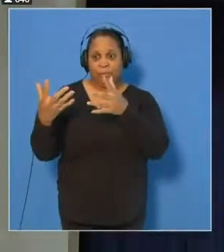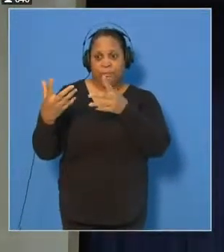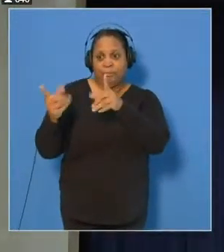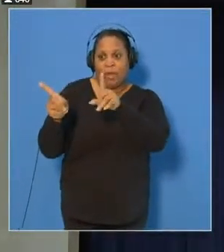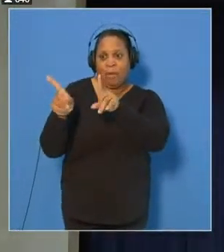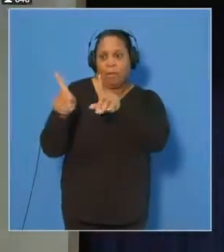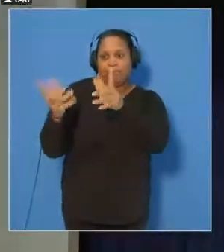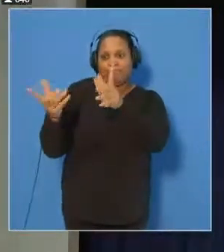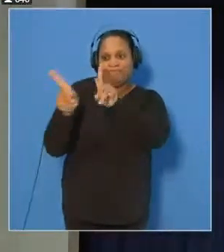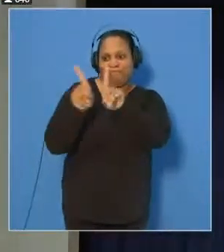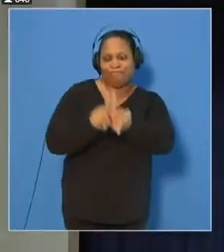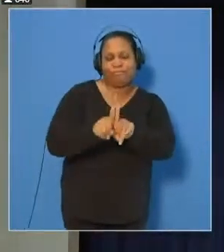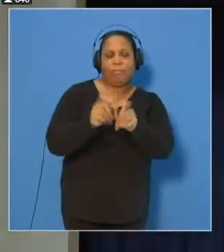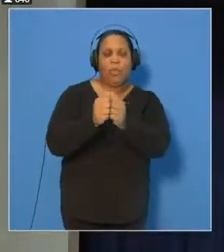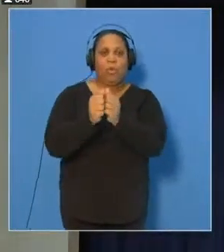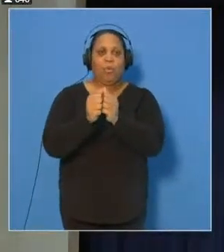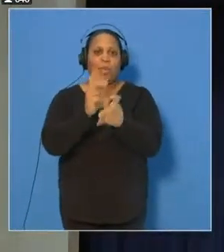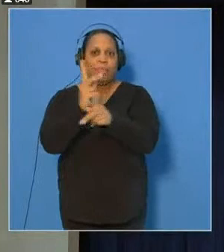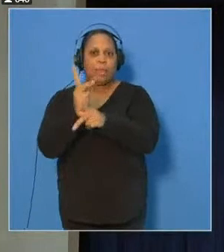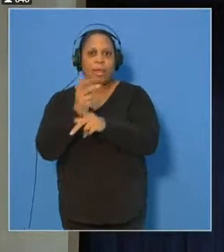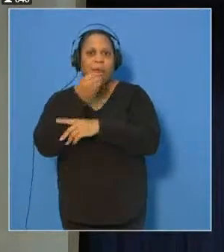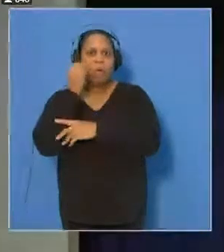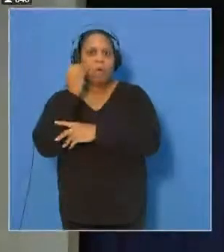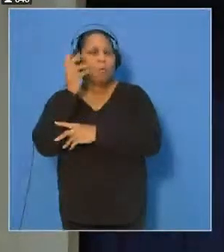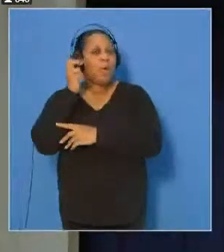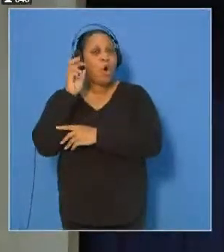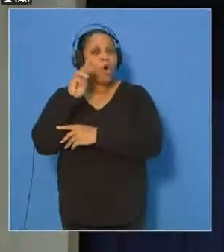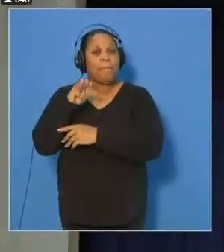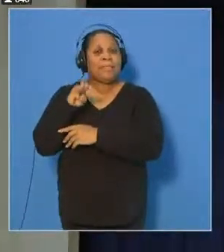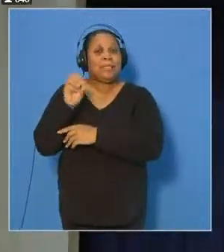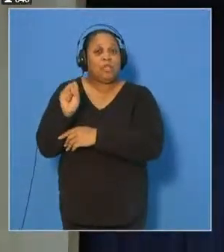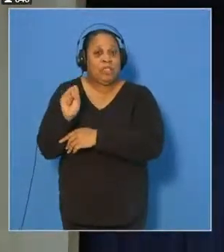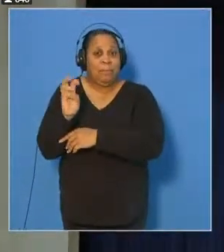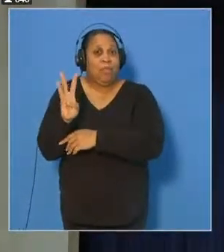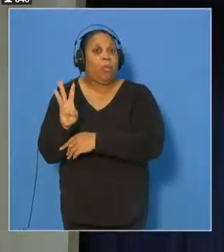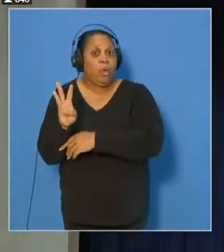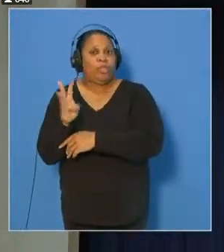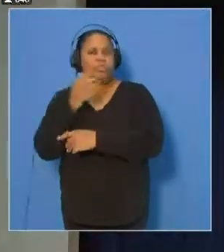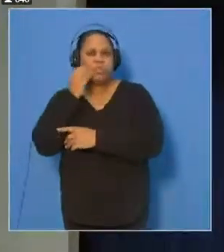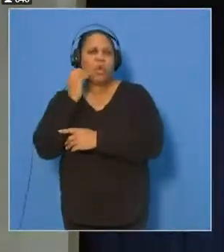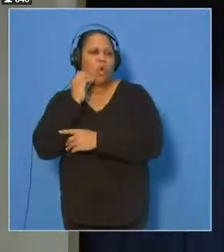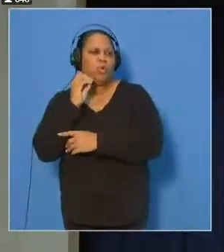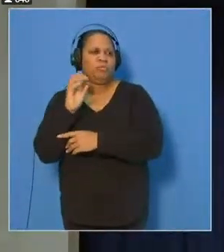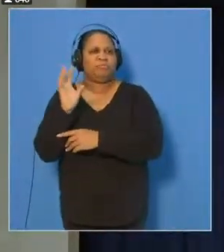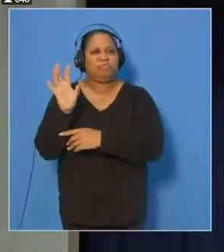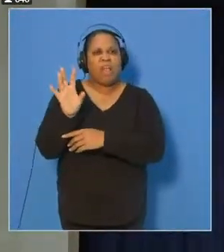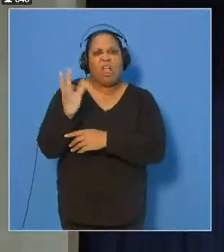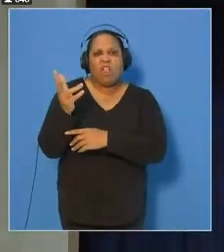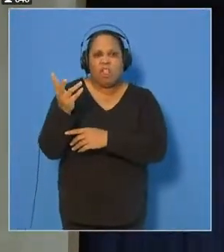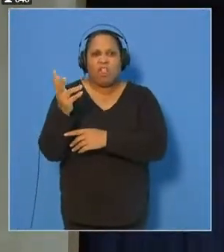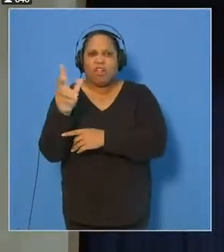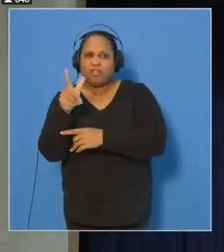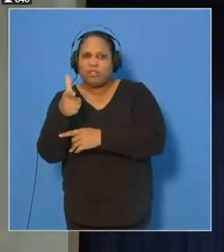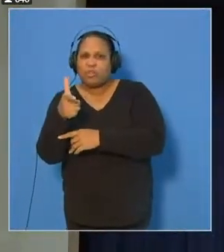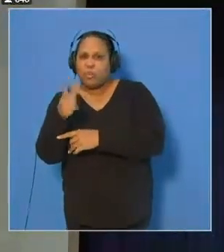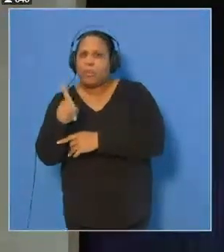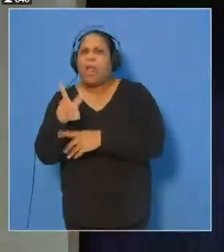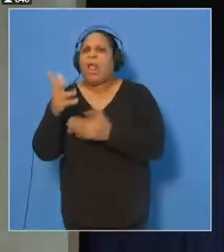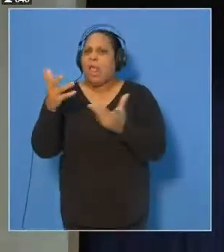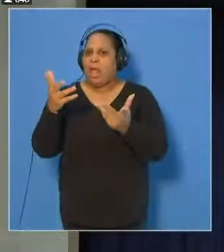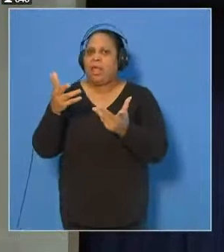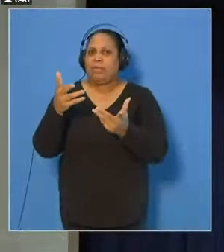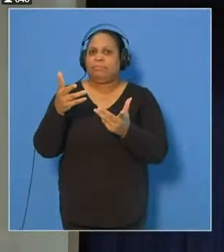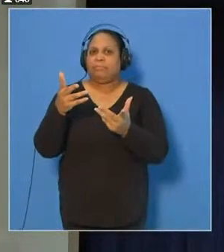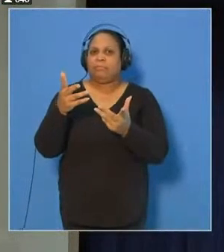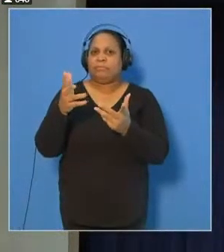31. We've heard previously that Matilda Smith Williams has 27 cases, and last night we learned that Westmeath has 3.